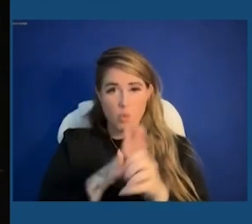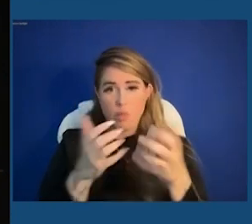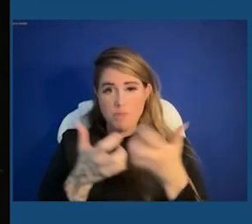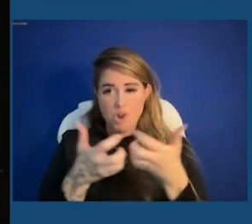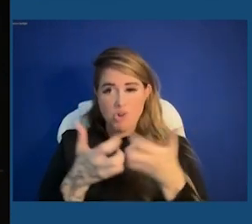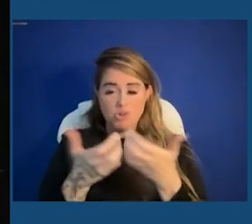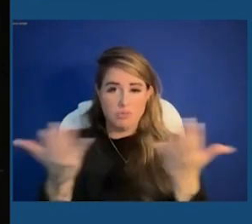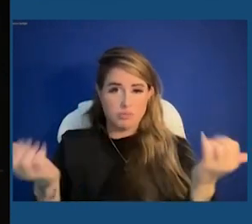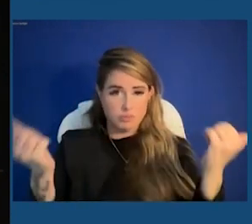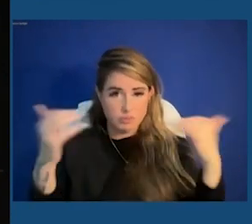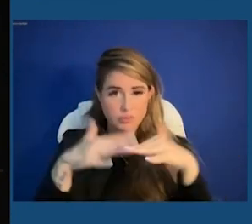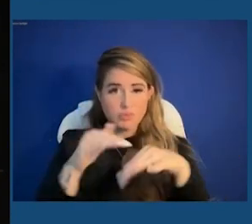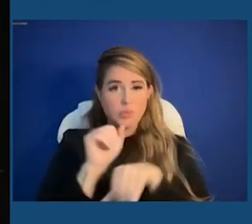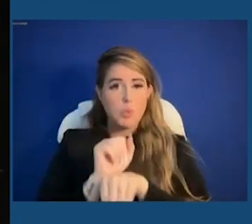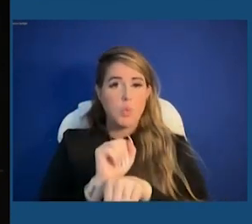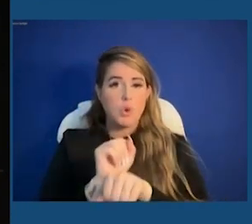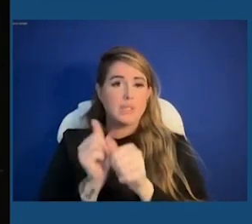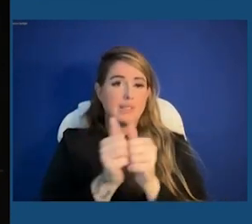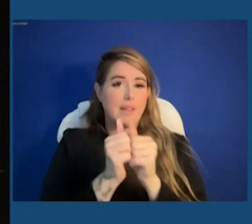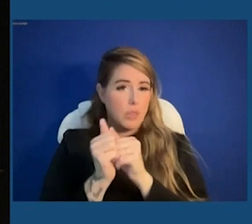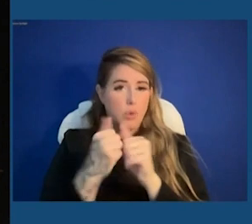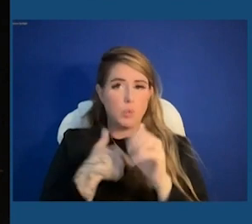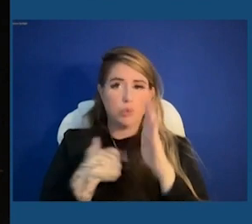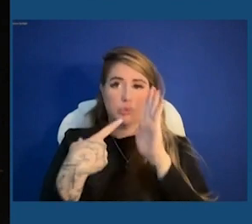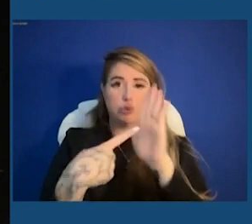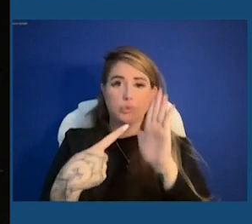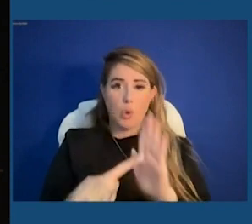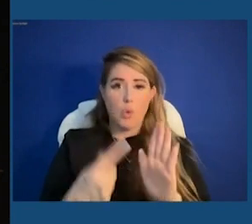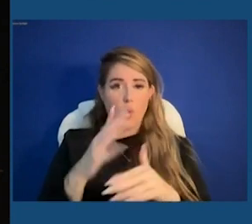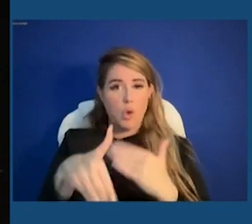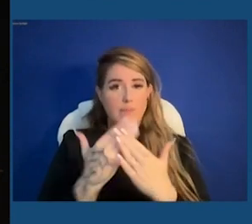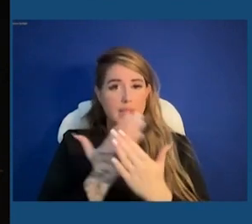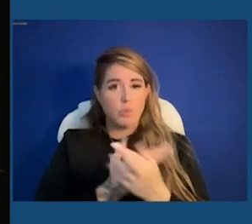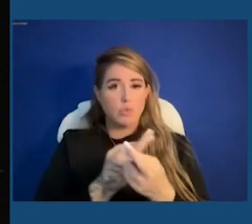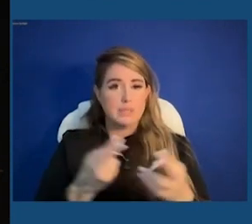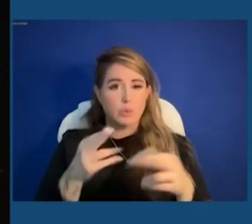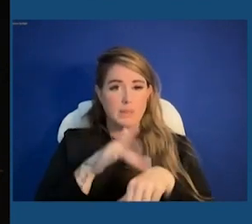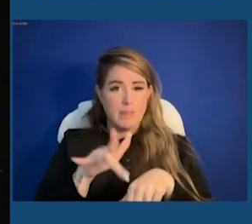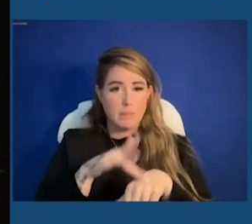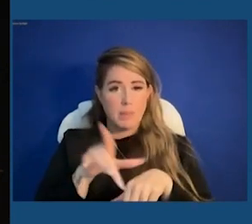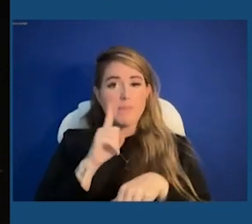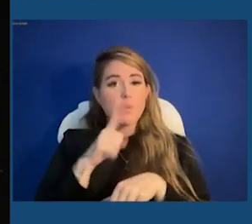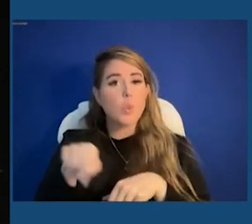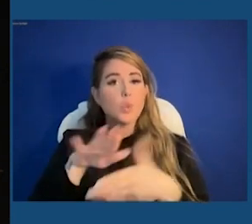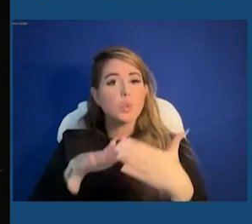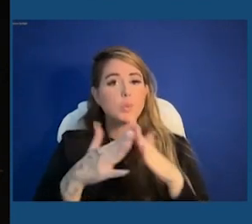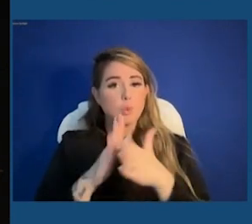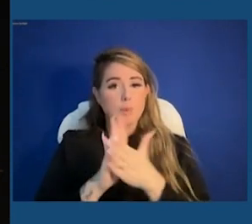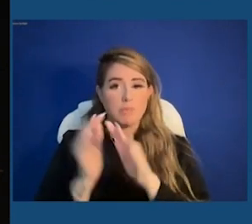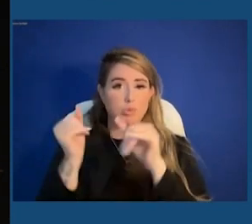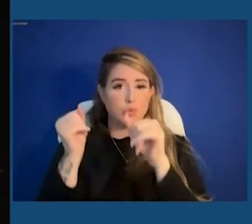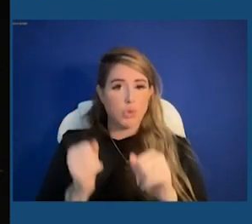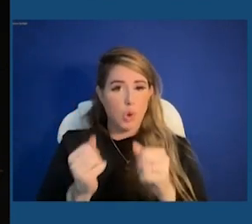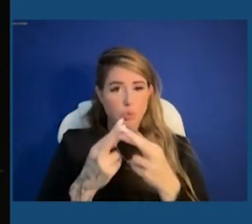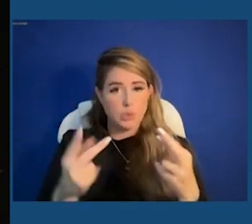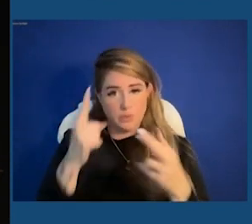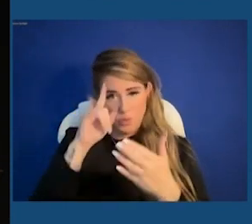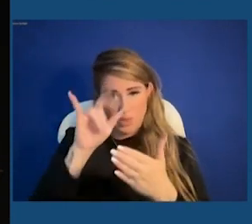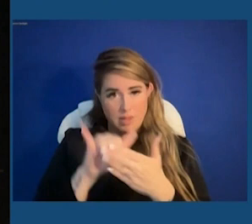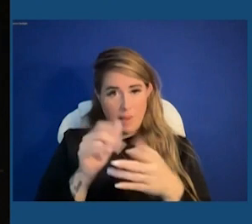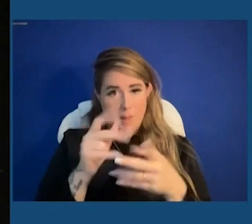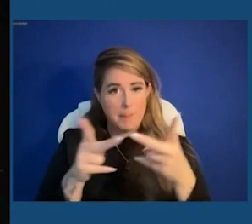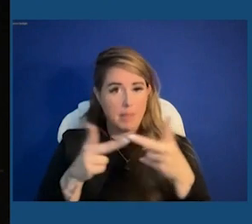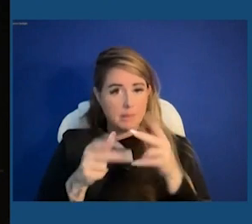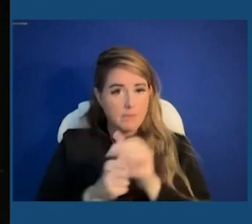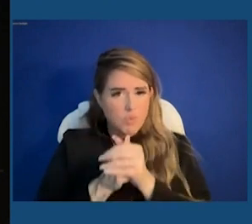to highlight the resources that are available for those communities, to strengthen resources for that house of worship, to